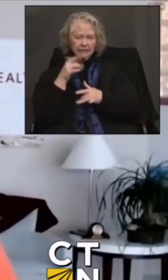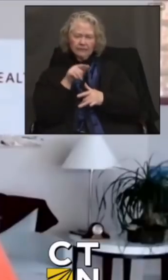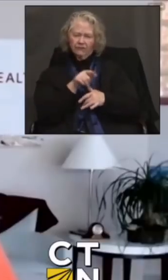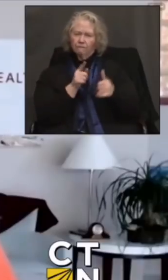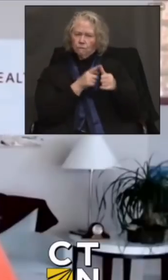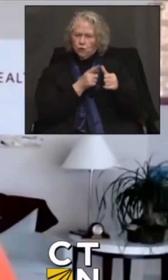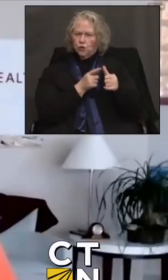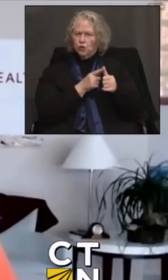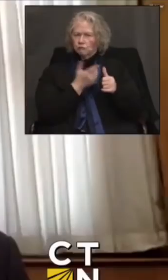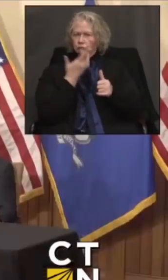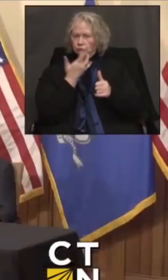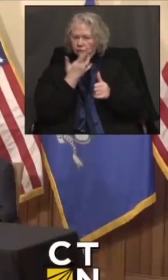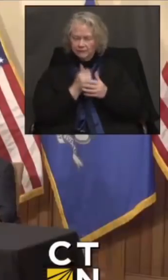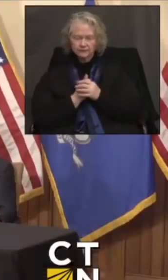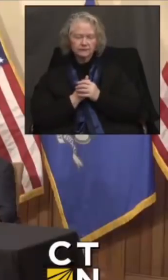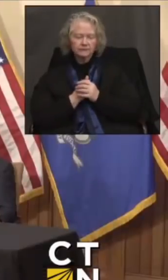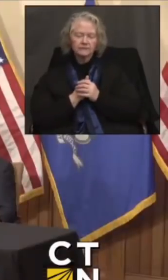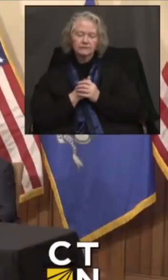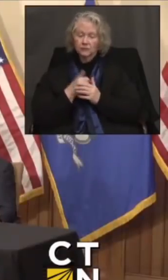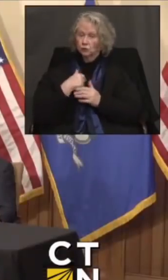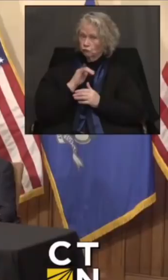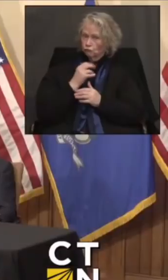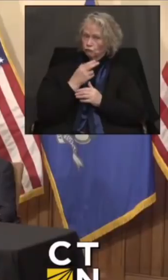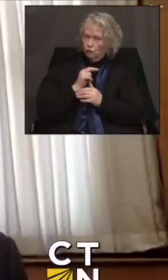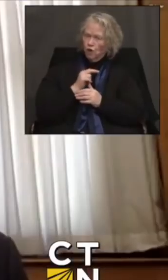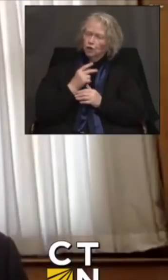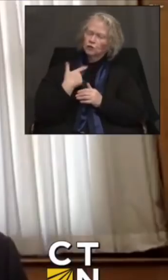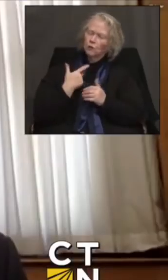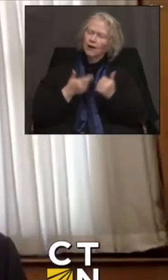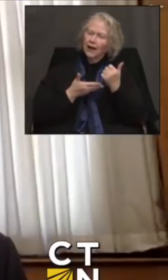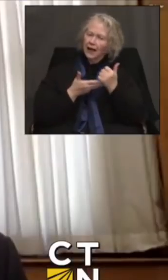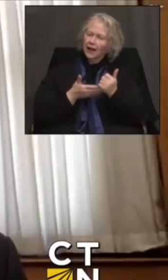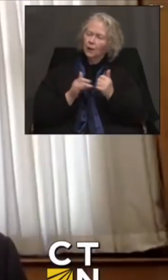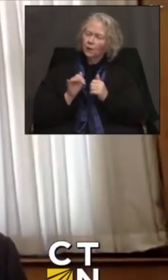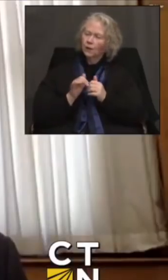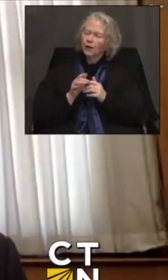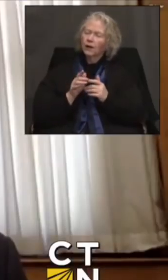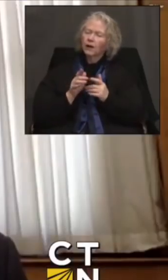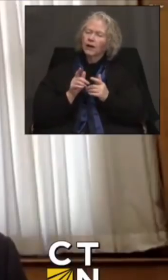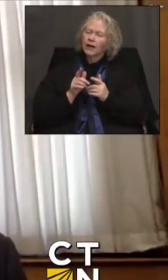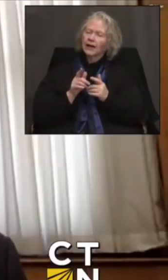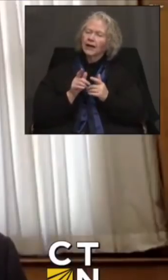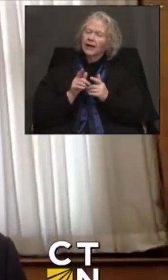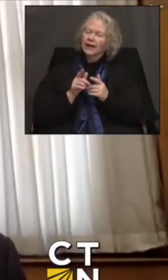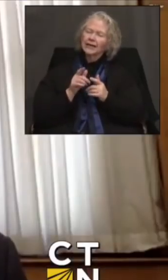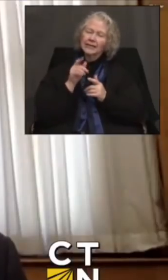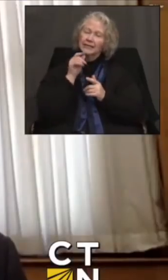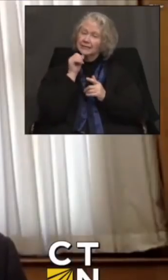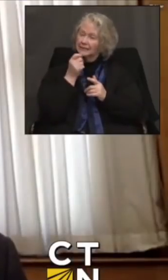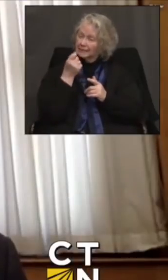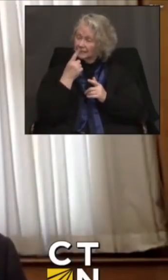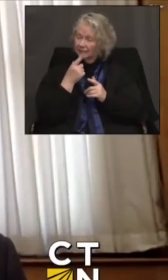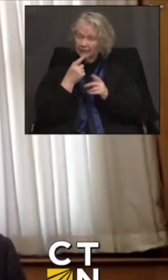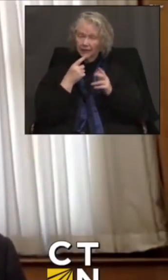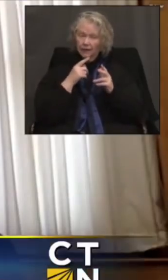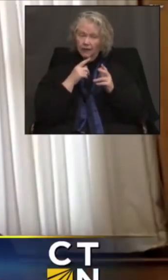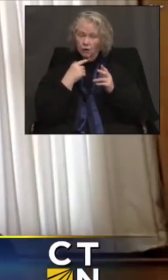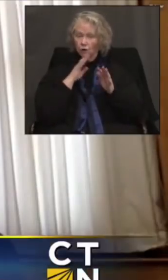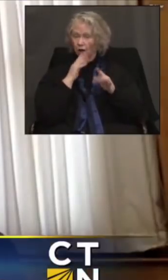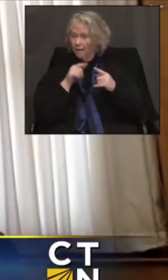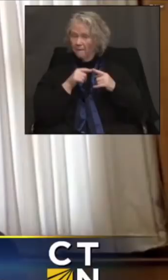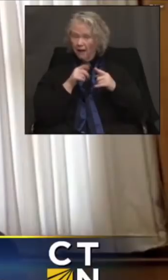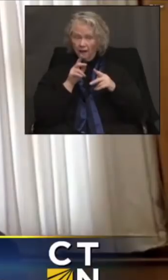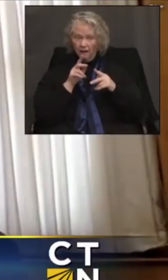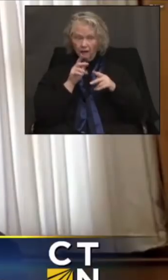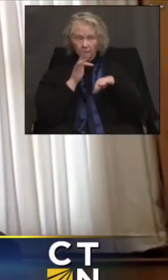possible. And Sue, if I could just add, I think the key point is not, are there appointments going unfilled today?